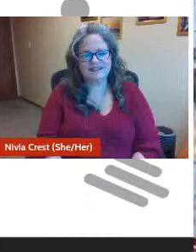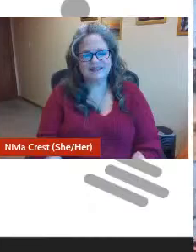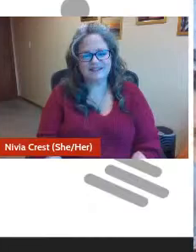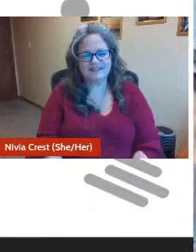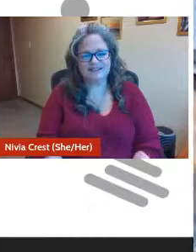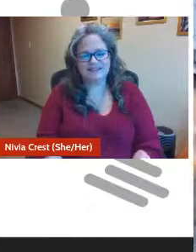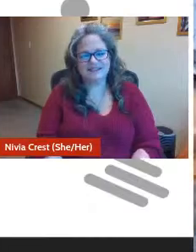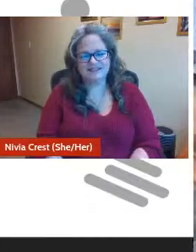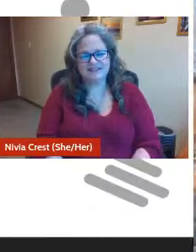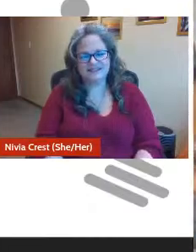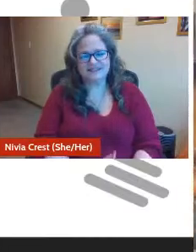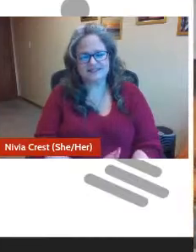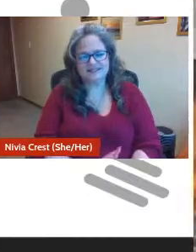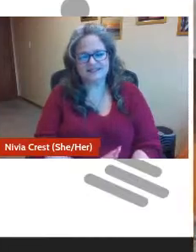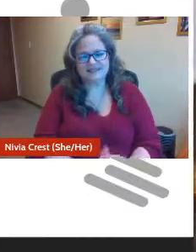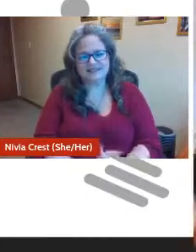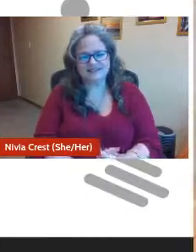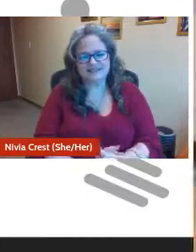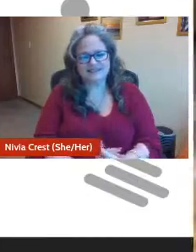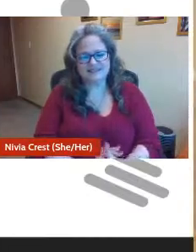Where I could pick me up. That one over there